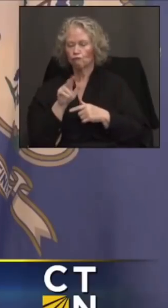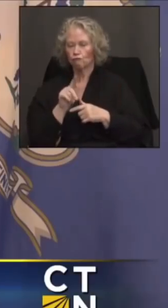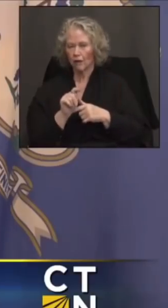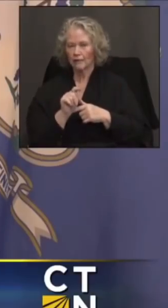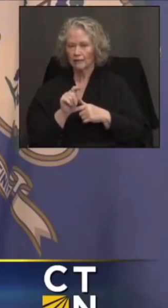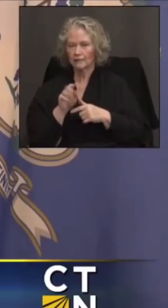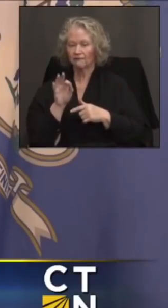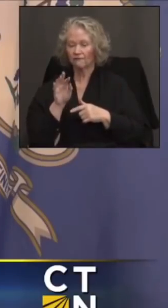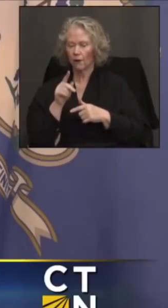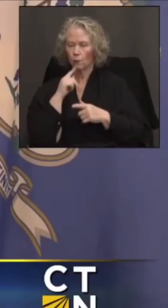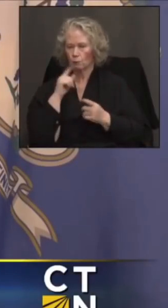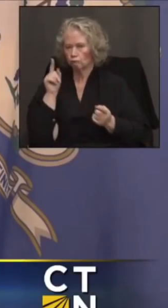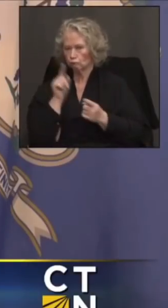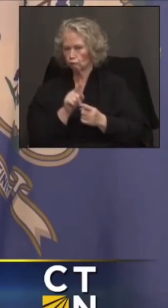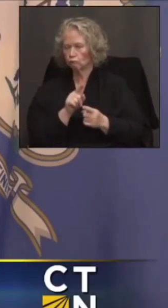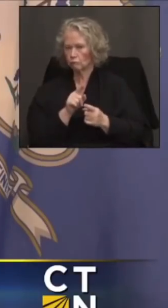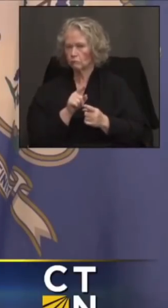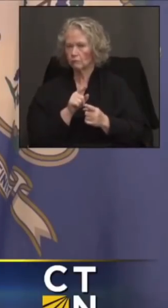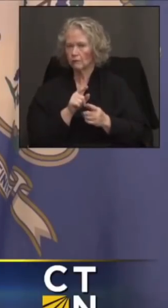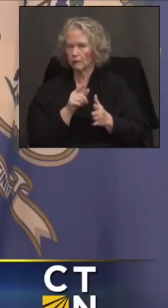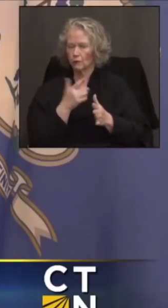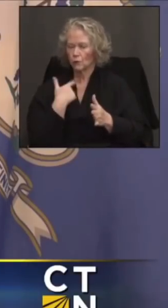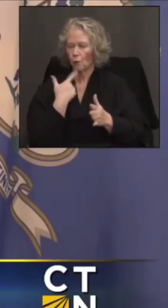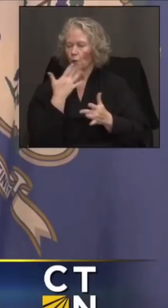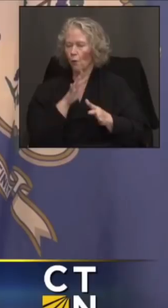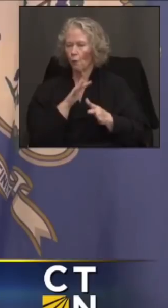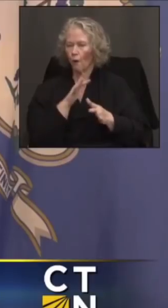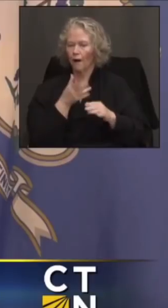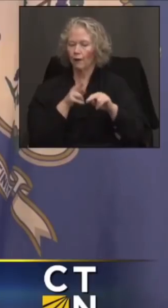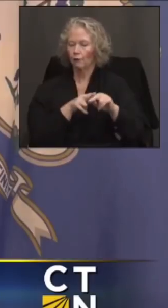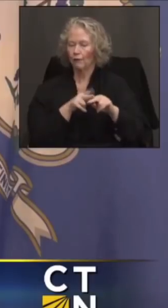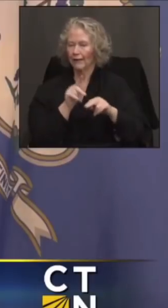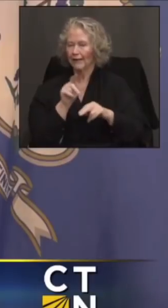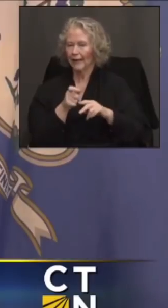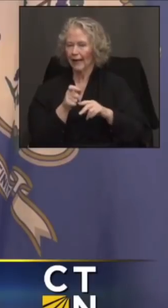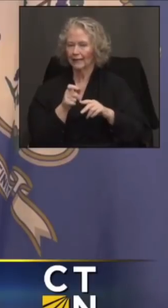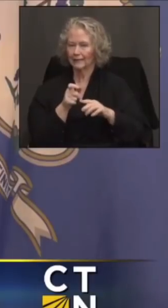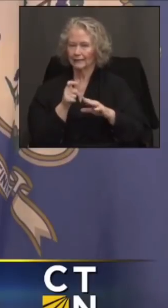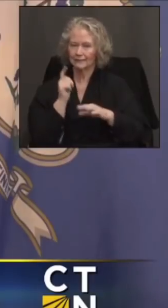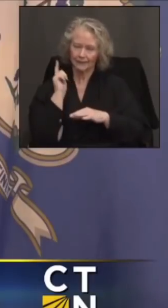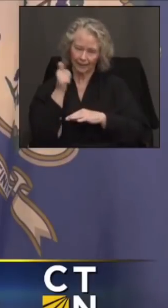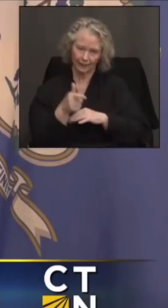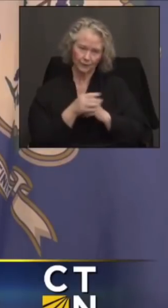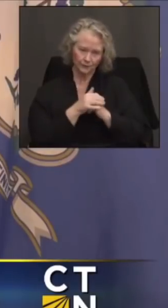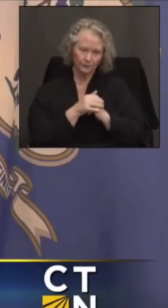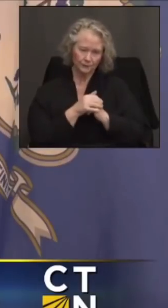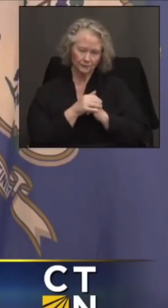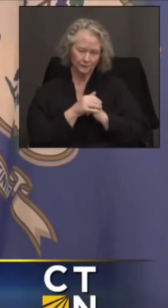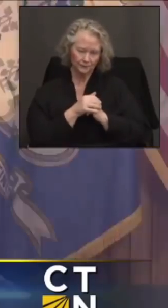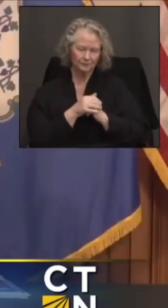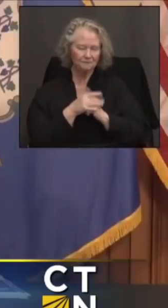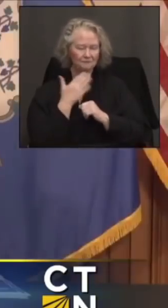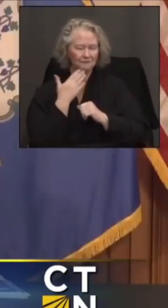mitigate the possibility that we'd have to raise those rates over time to make up for the shortfall. Thanks, Governor.